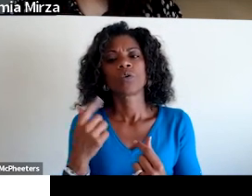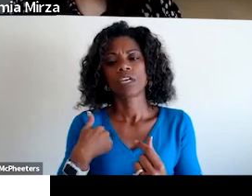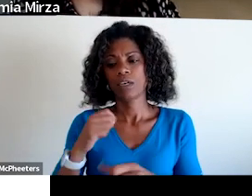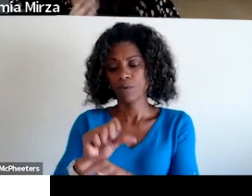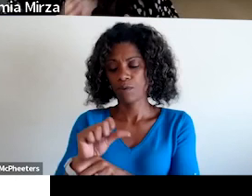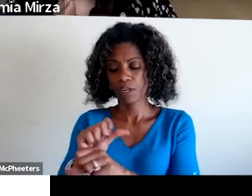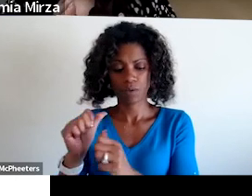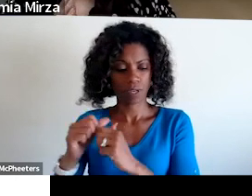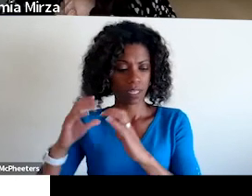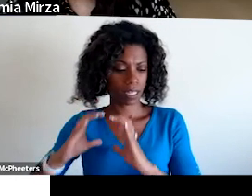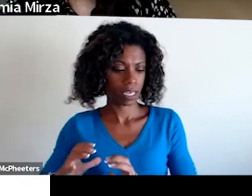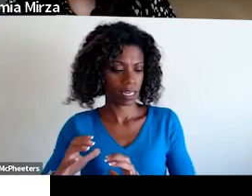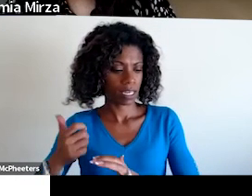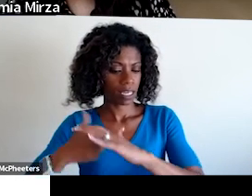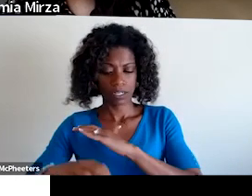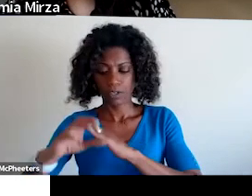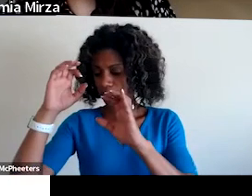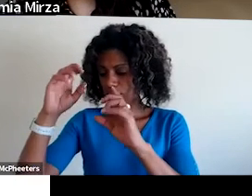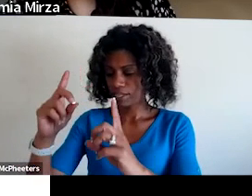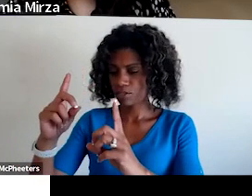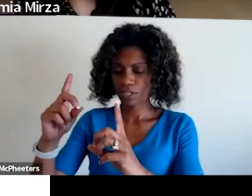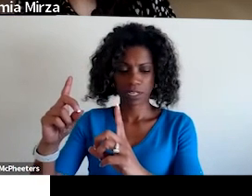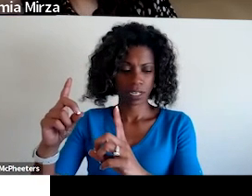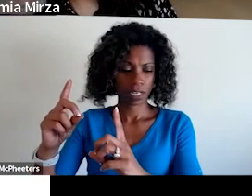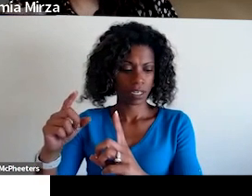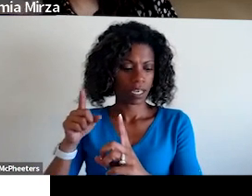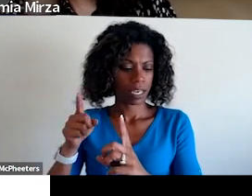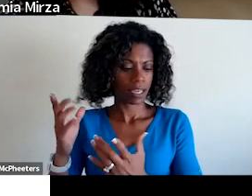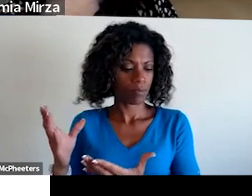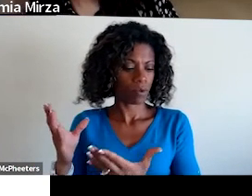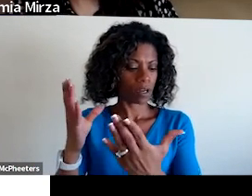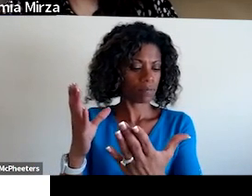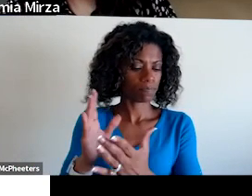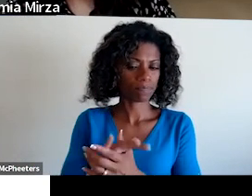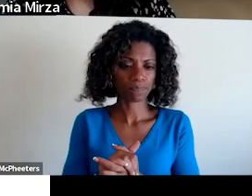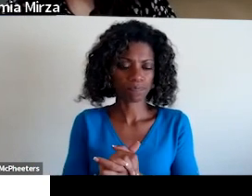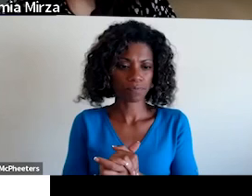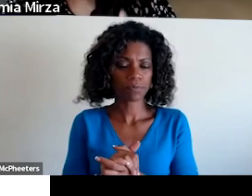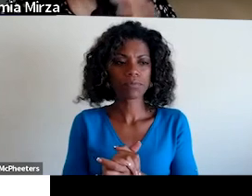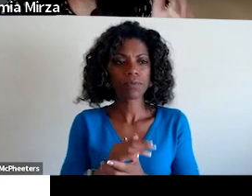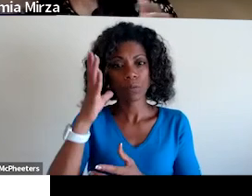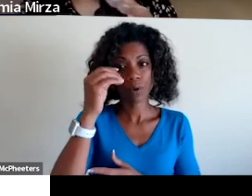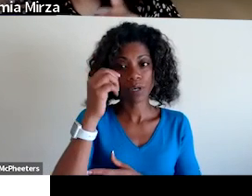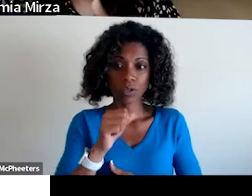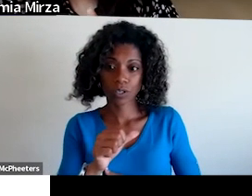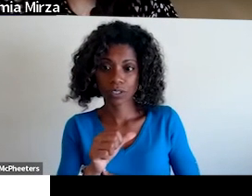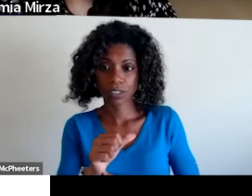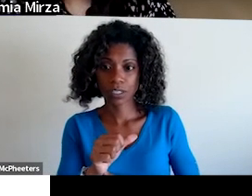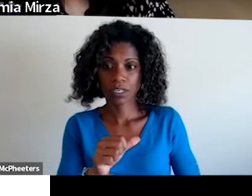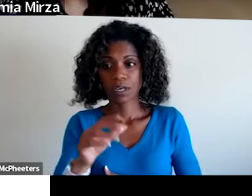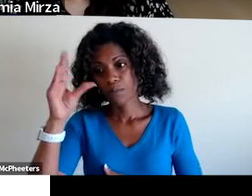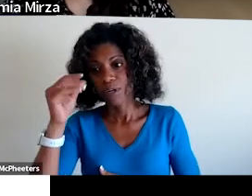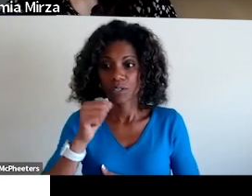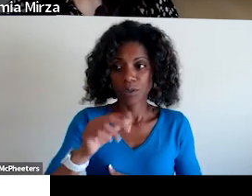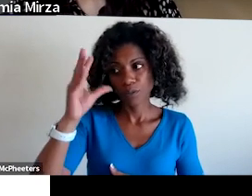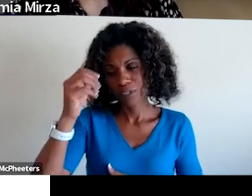education sector, and they brought up the fact that a lot of their resources say boys and girls, right? Like boys and girls do X, Y,